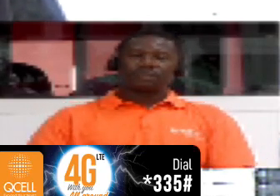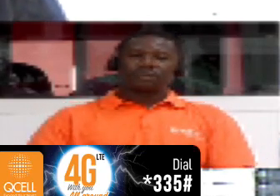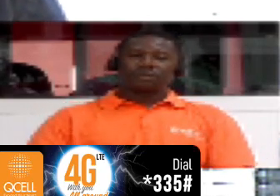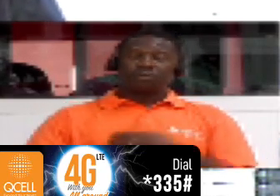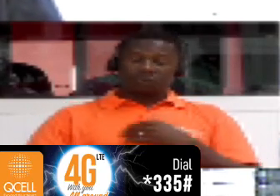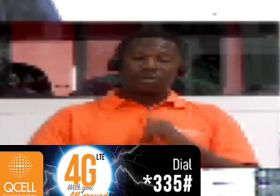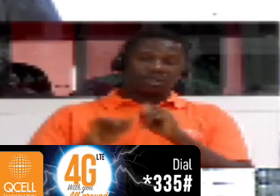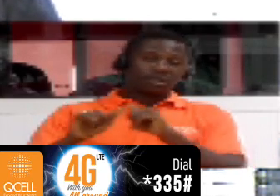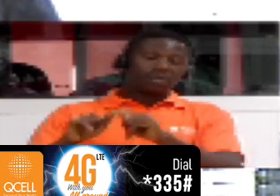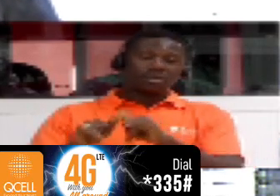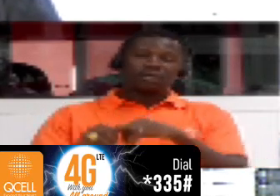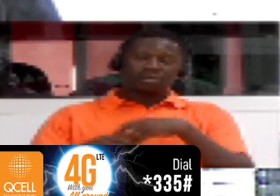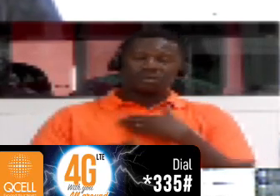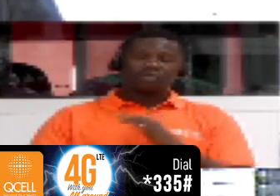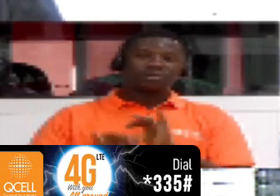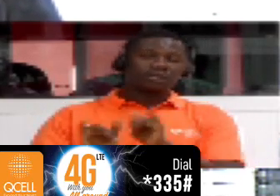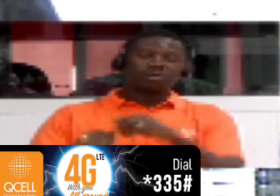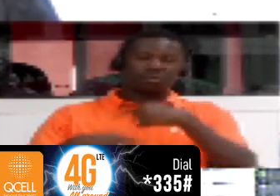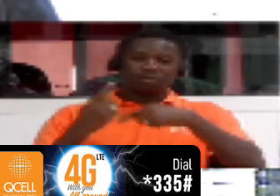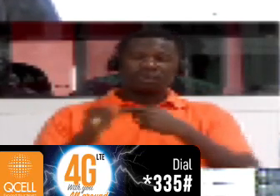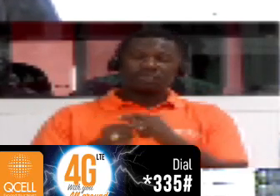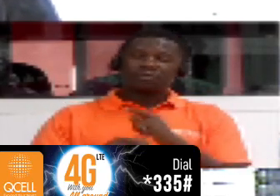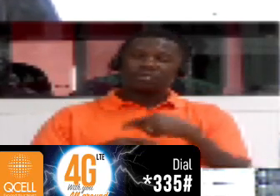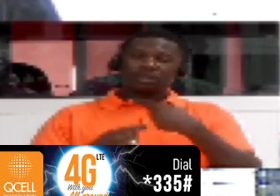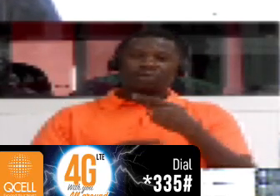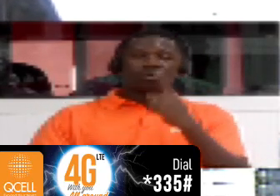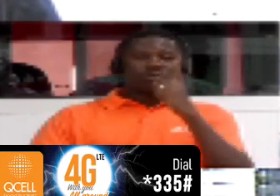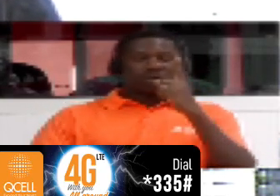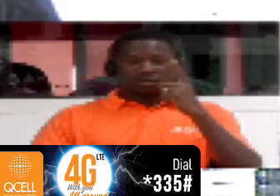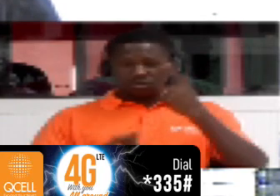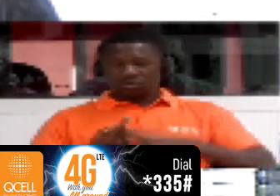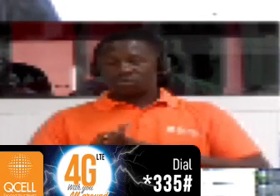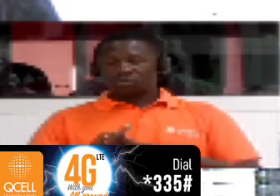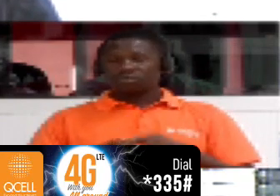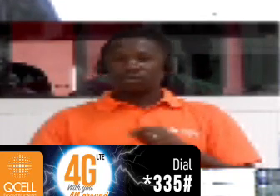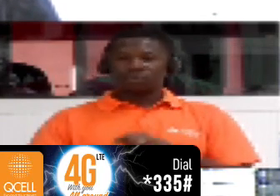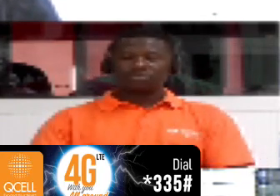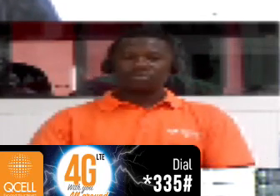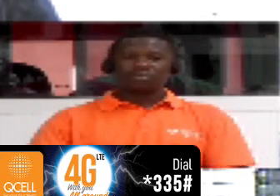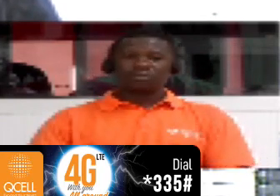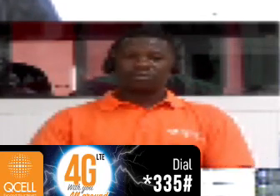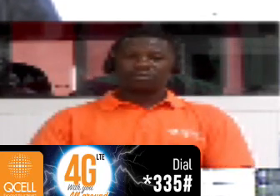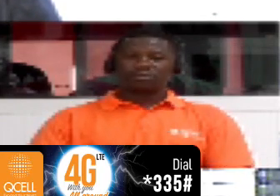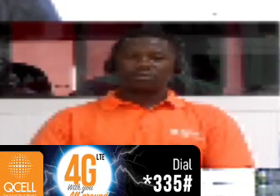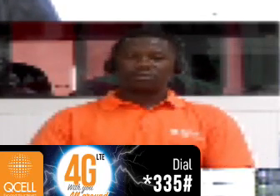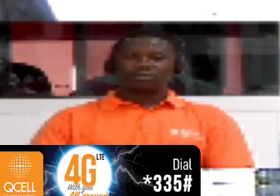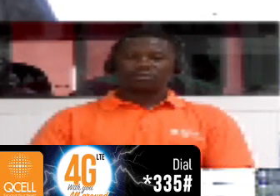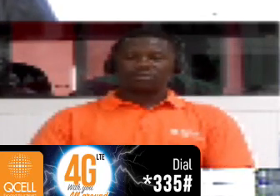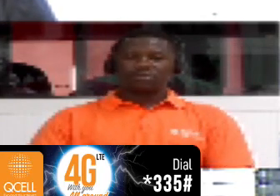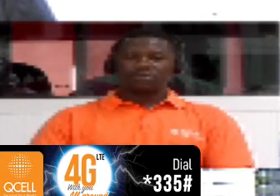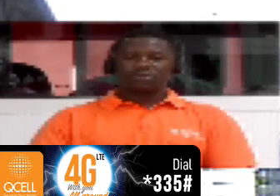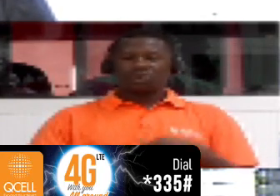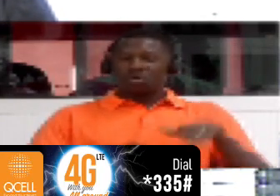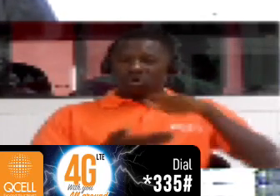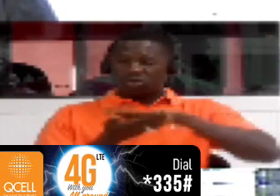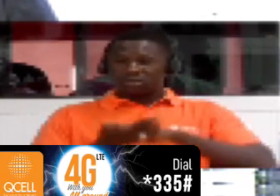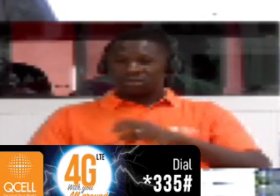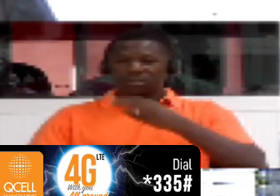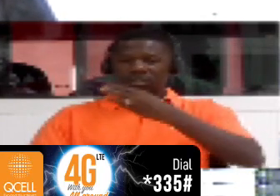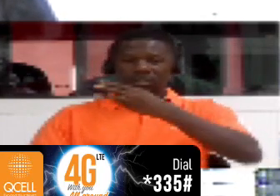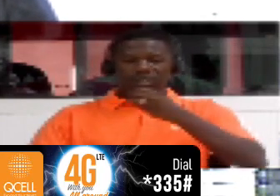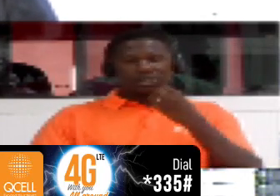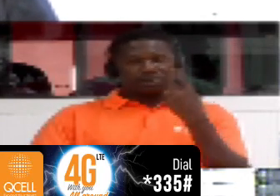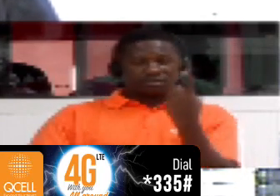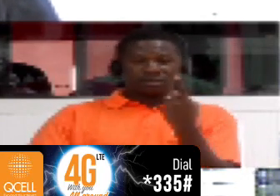curriculum. We went there and it was a confinement training for a month. 31st March Nata pass out. We passed out